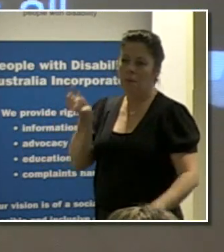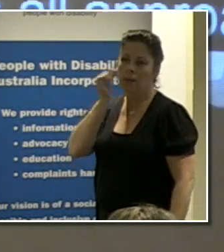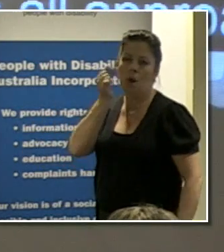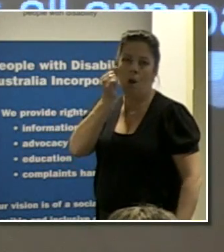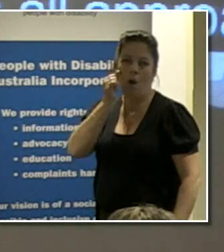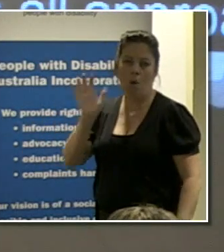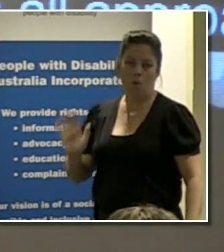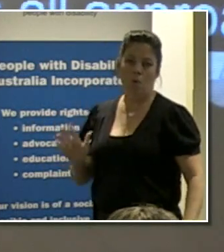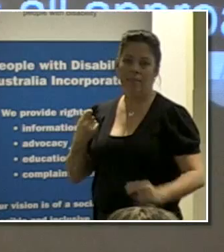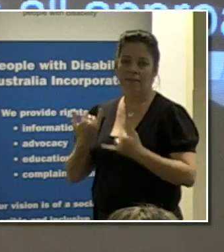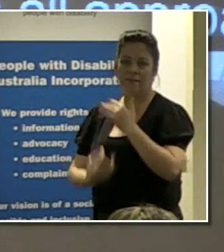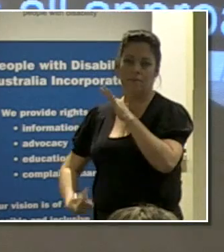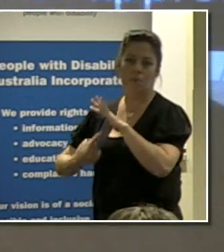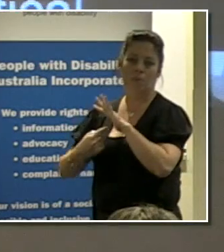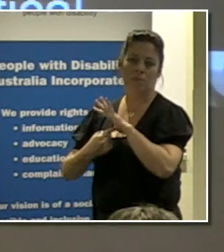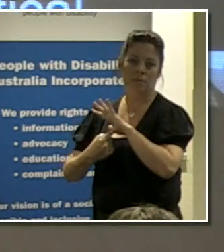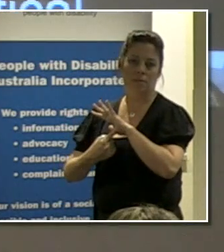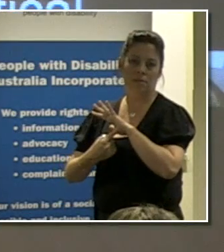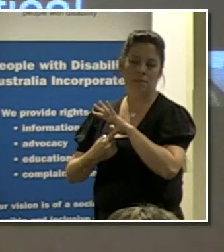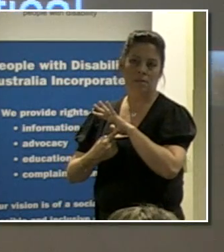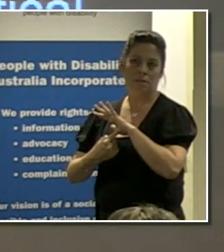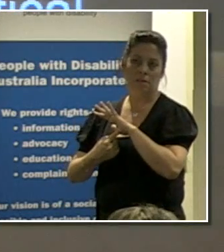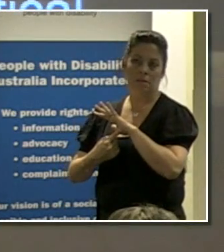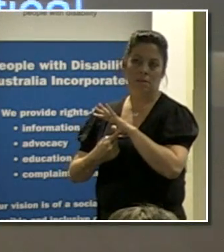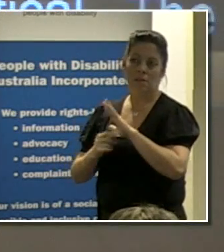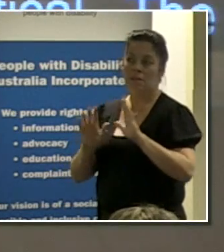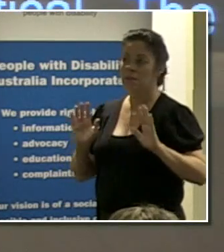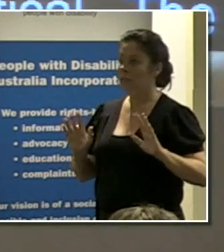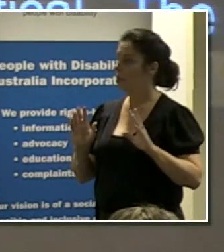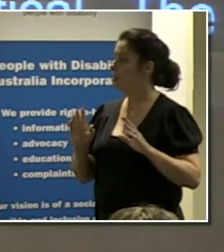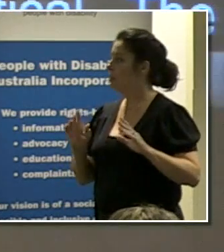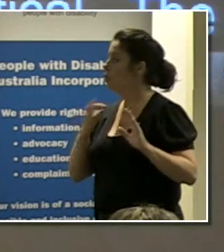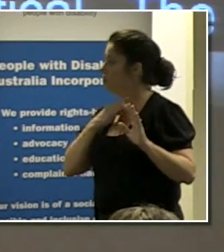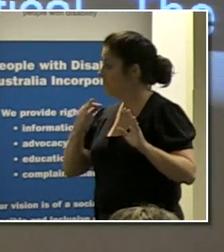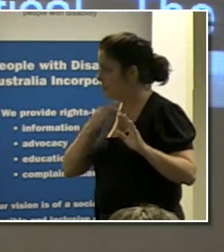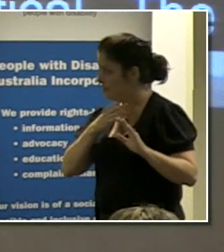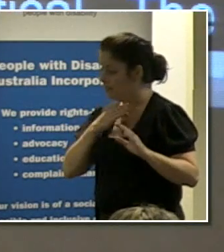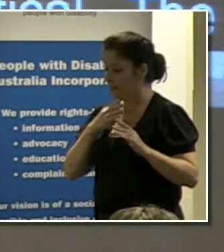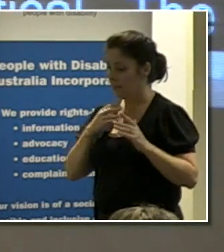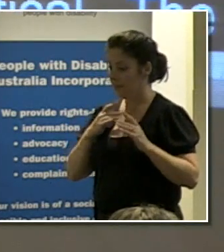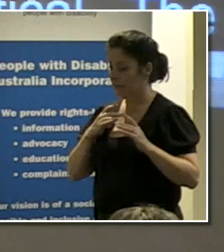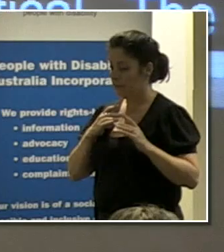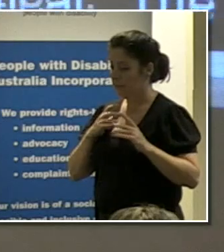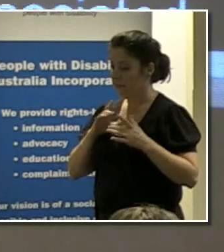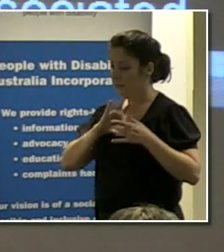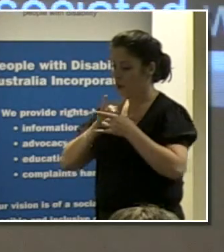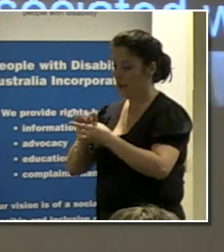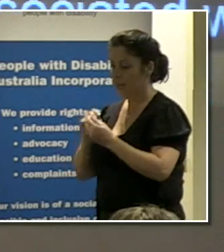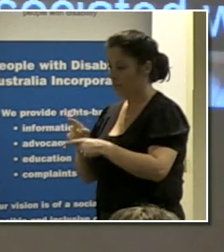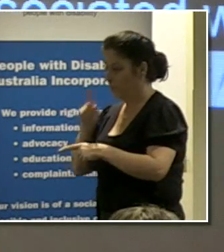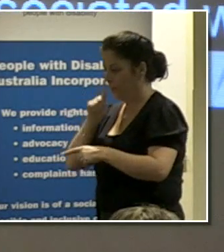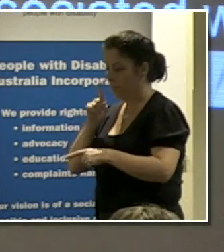That's quite critical. The level of risk associated with people's